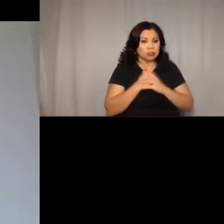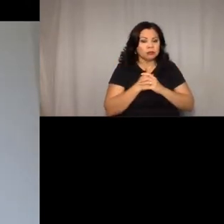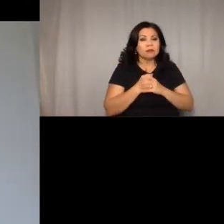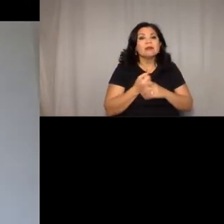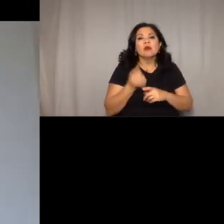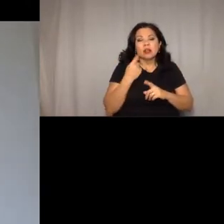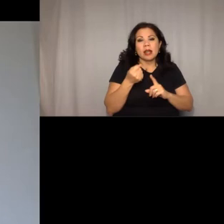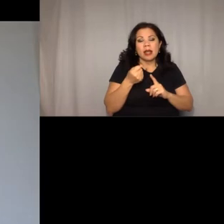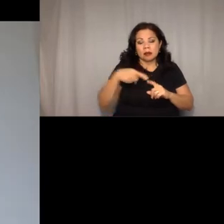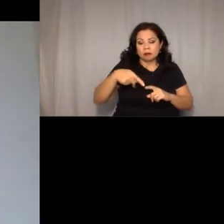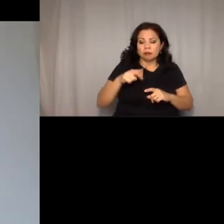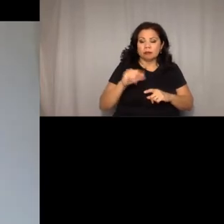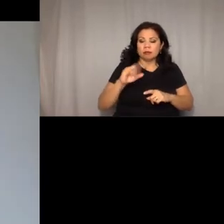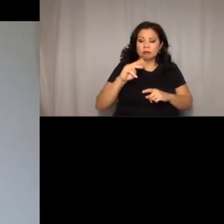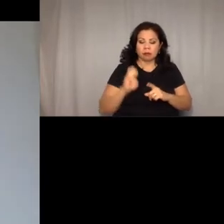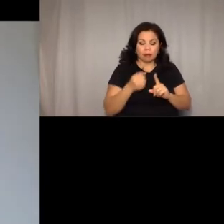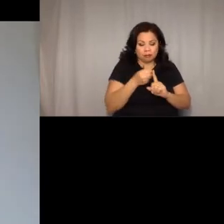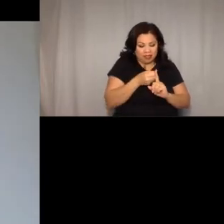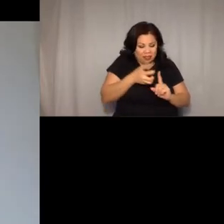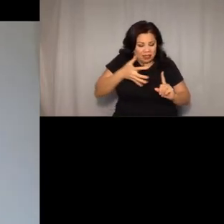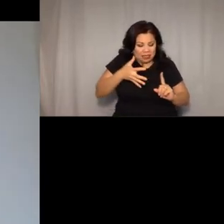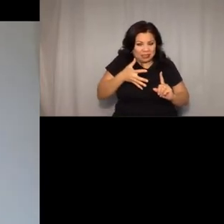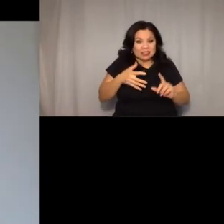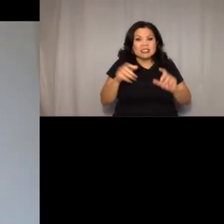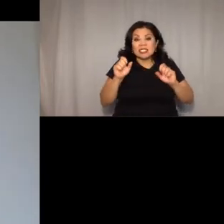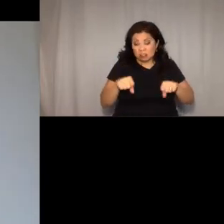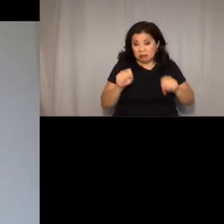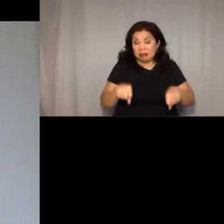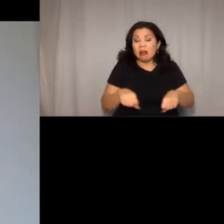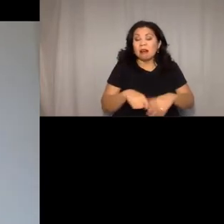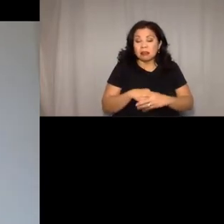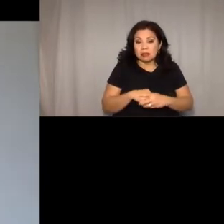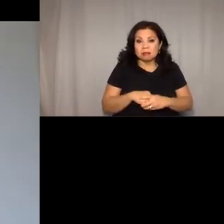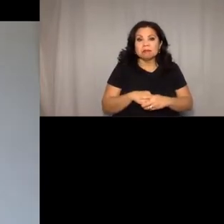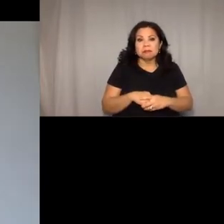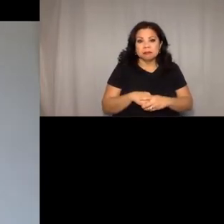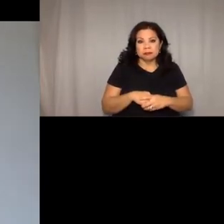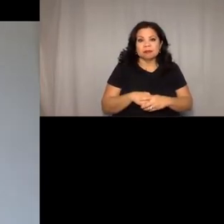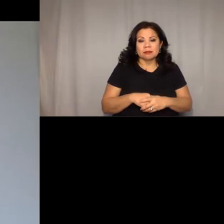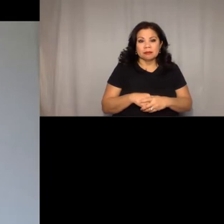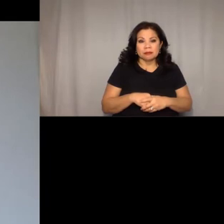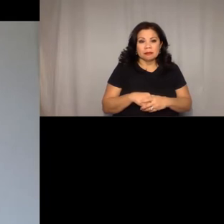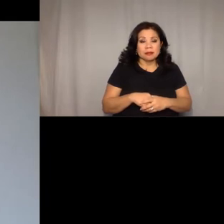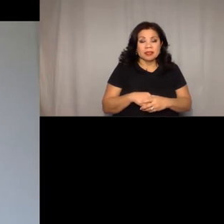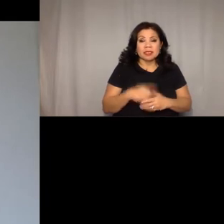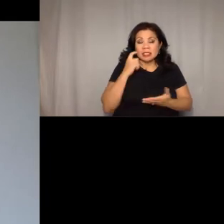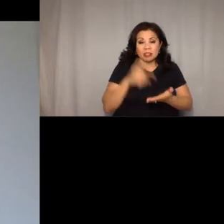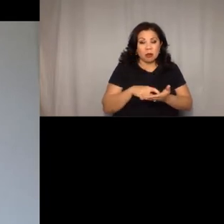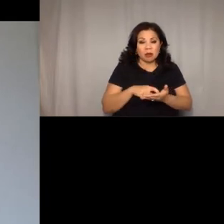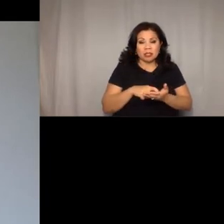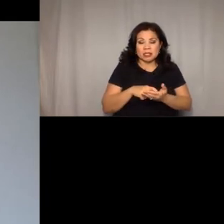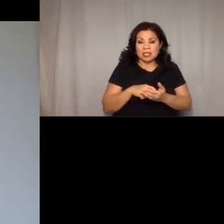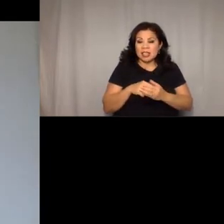understand primes at this point, you can also break this down into primes if you wanted. And you can clearly see they have nothing in